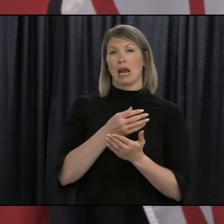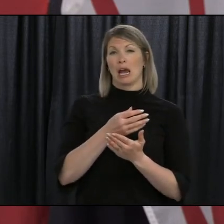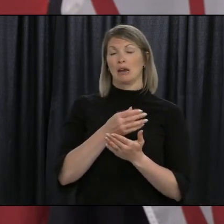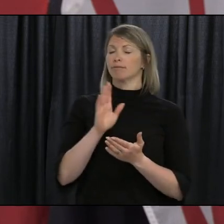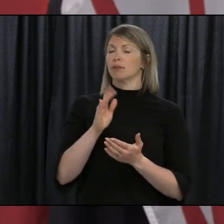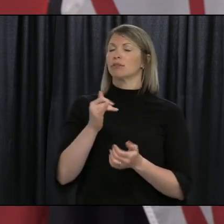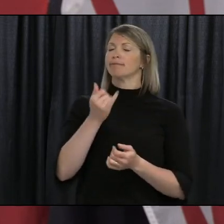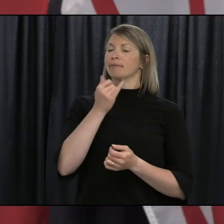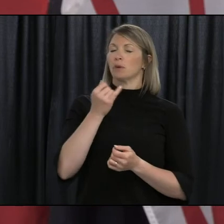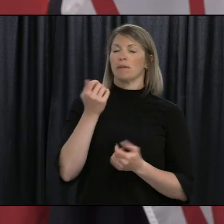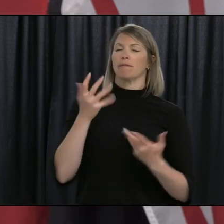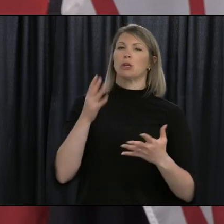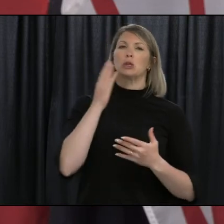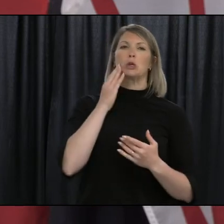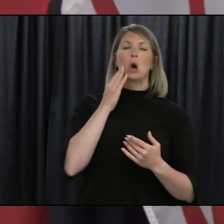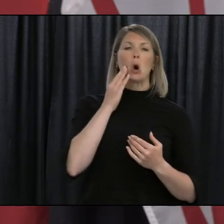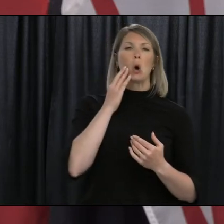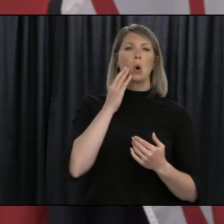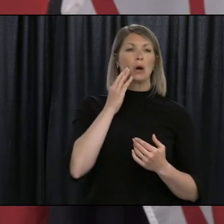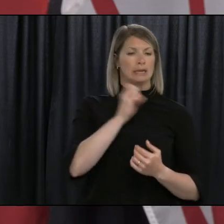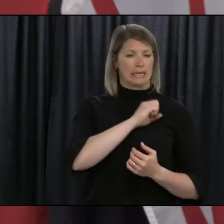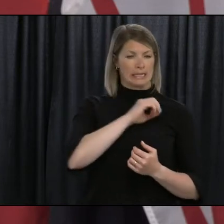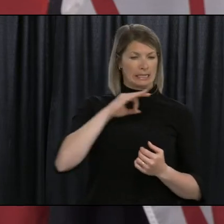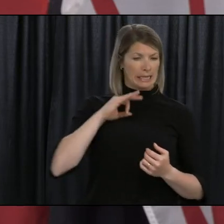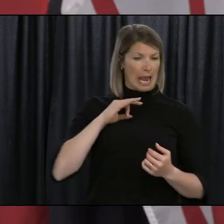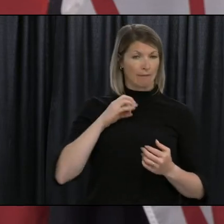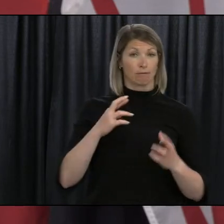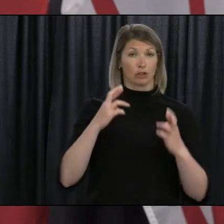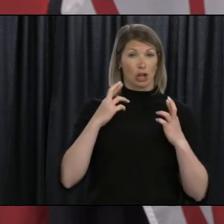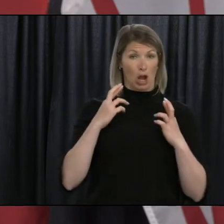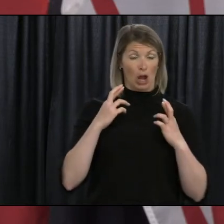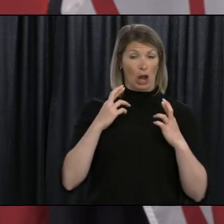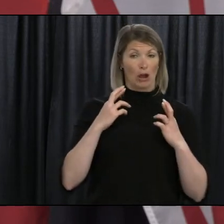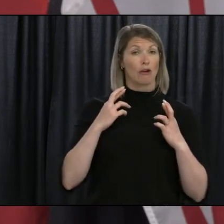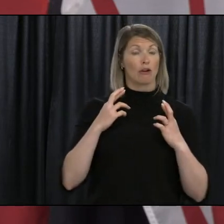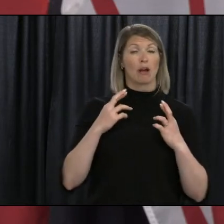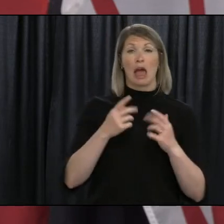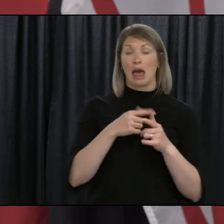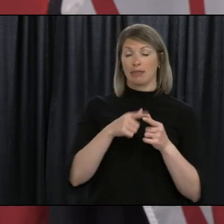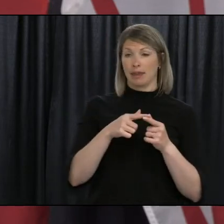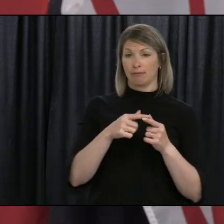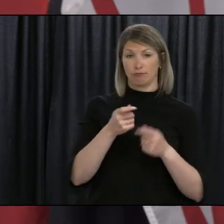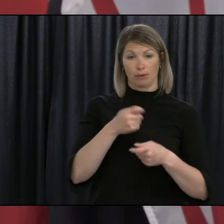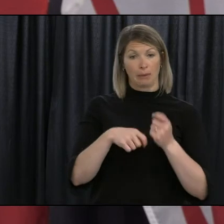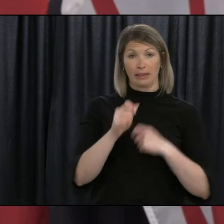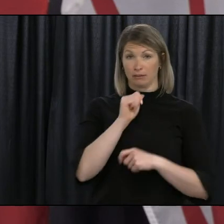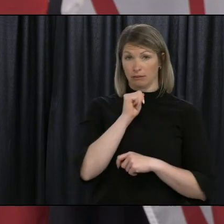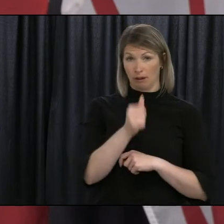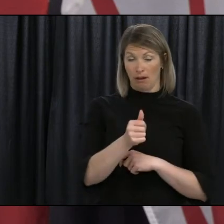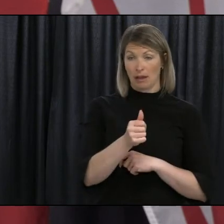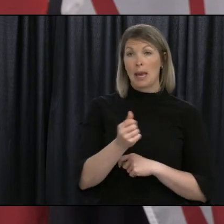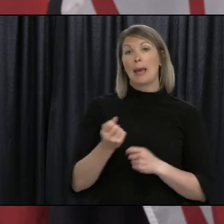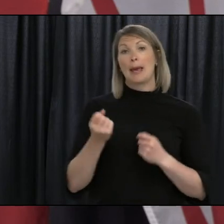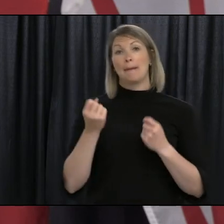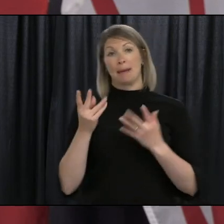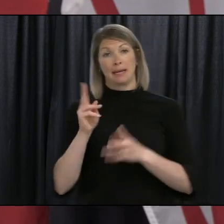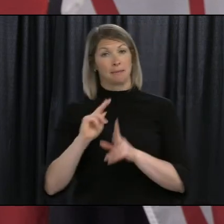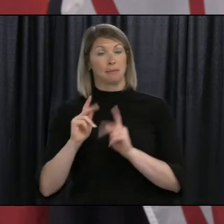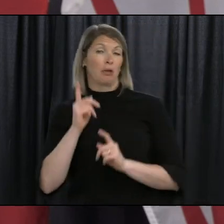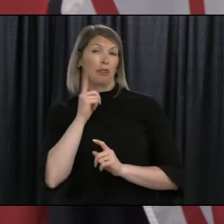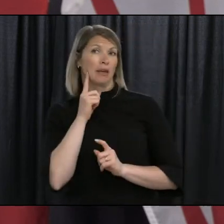attrition. Many would say it's not enough. I don't disagree with that, but I think the